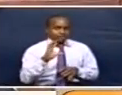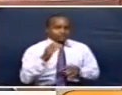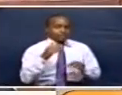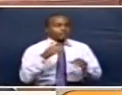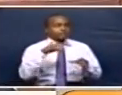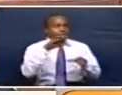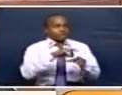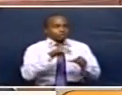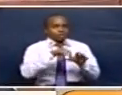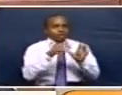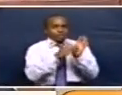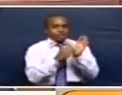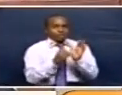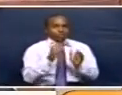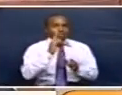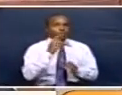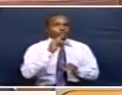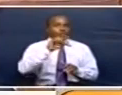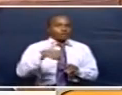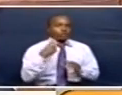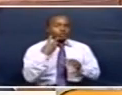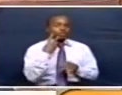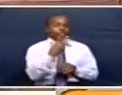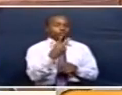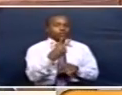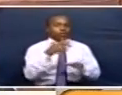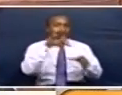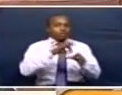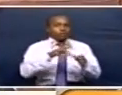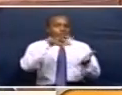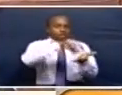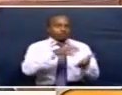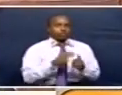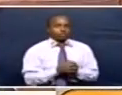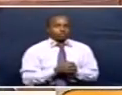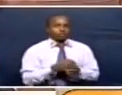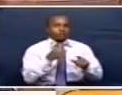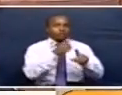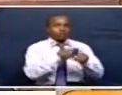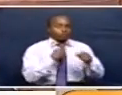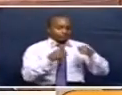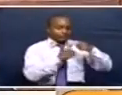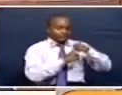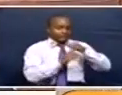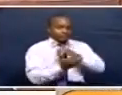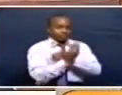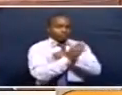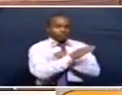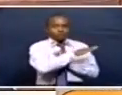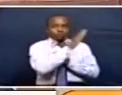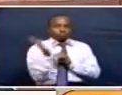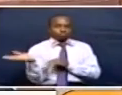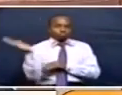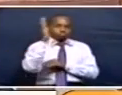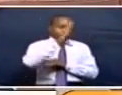Machakos with 1,200 polling stations and streams from 6 a.m. in the morning until 6 p.m. in the